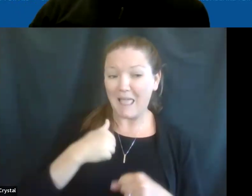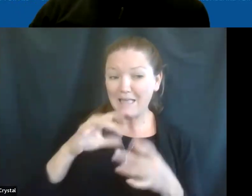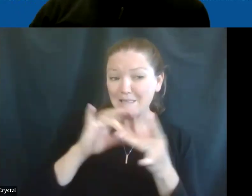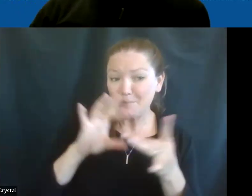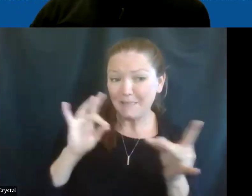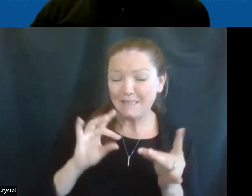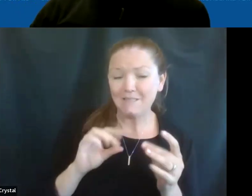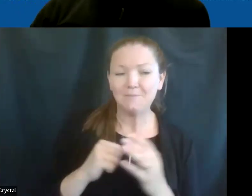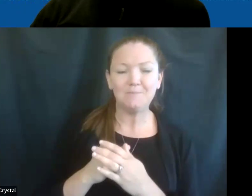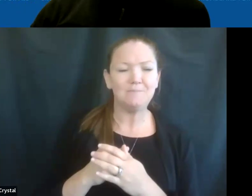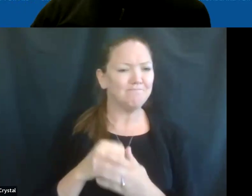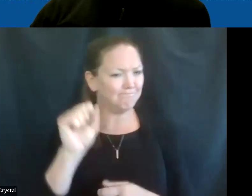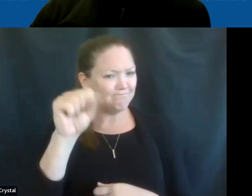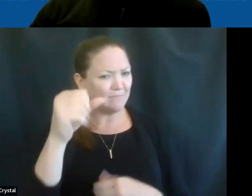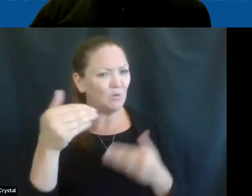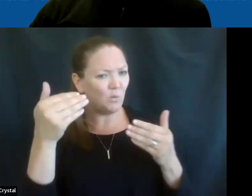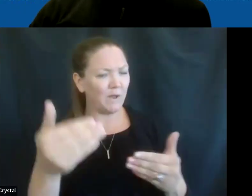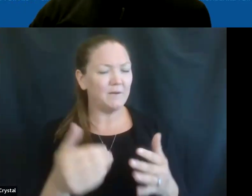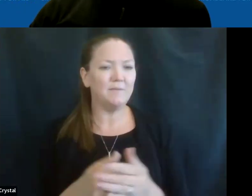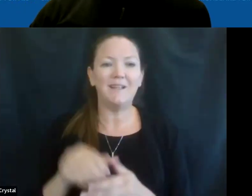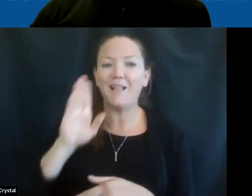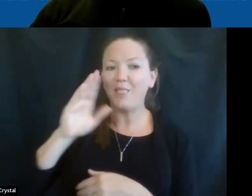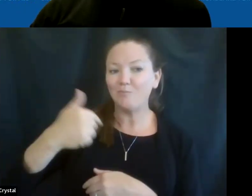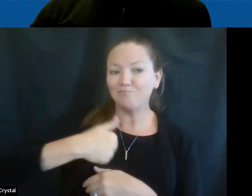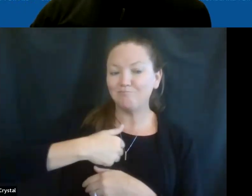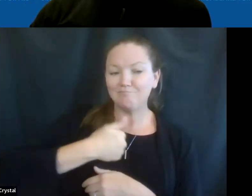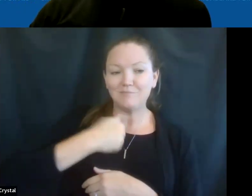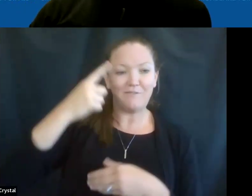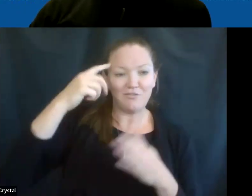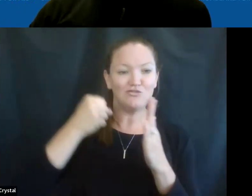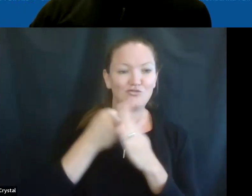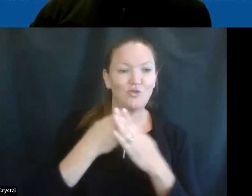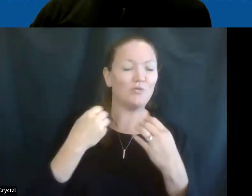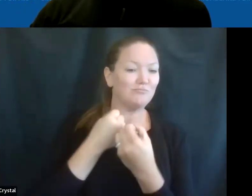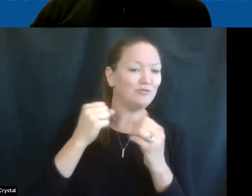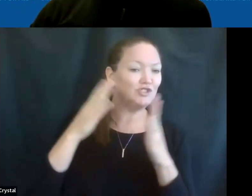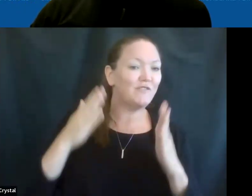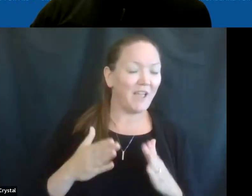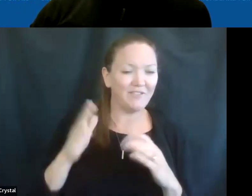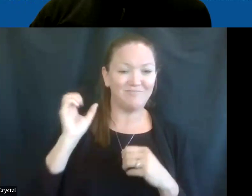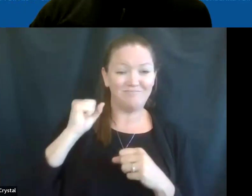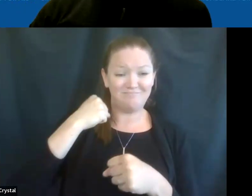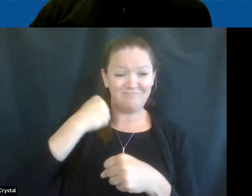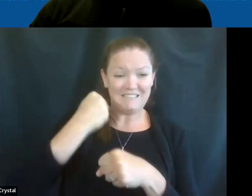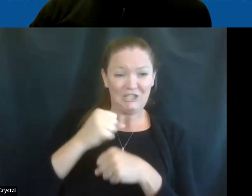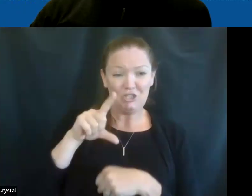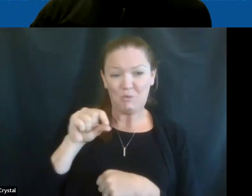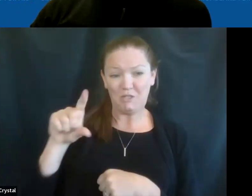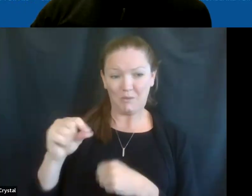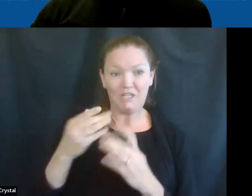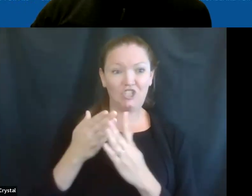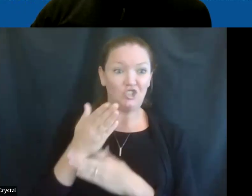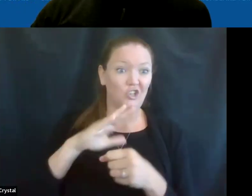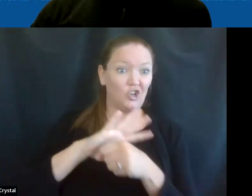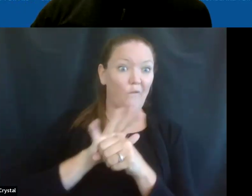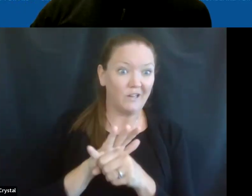Yes, is that Joel? Yeah, I'm a stroke survivor from 2020 during COVID, and